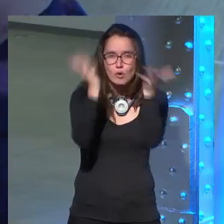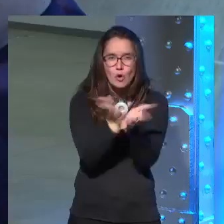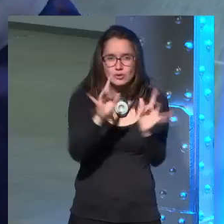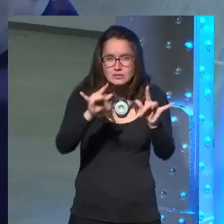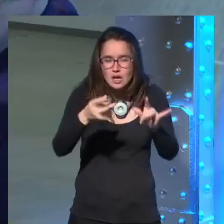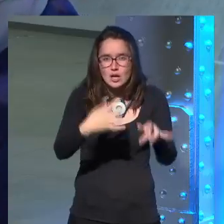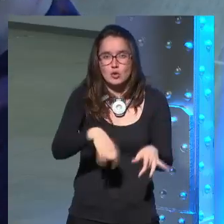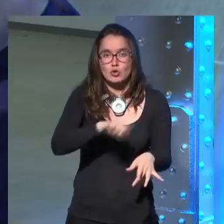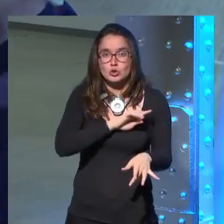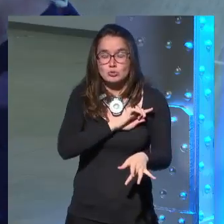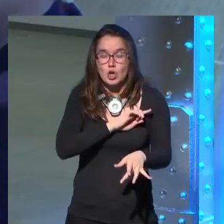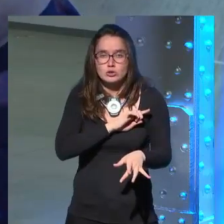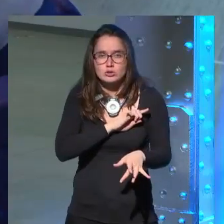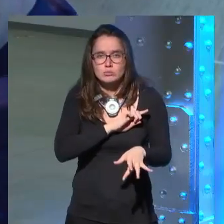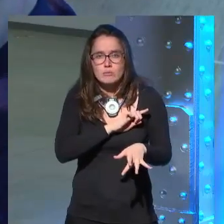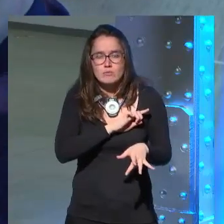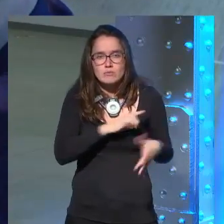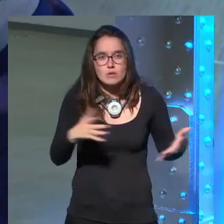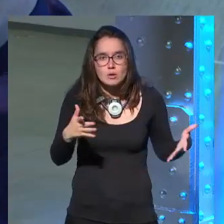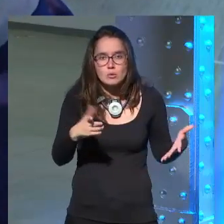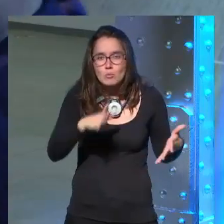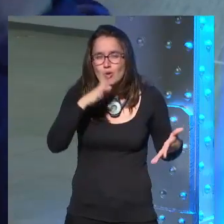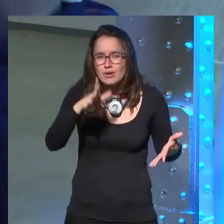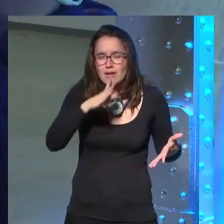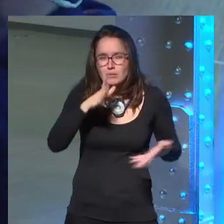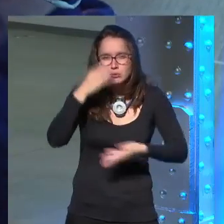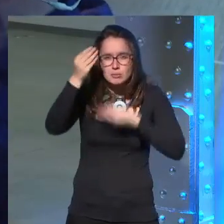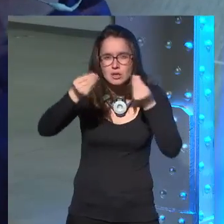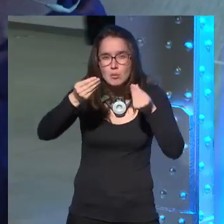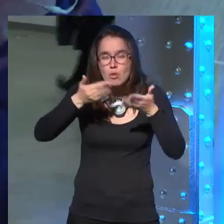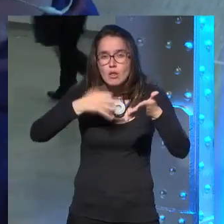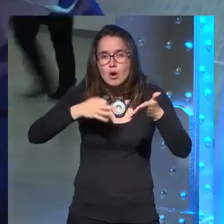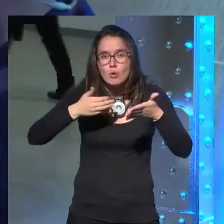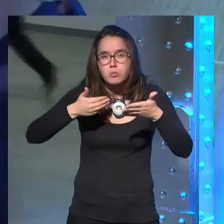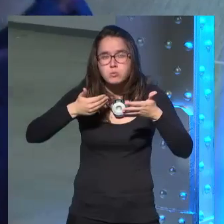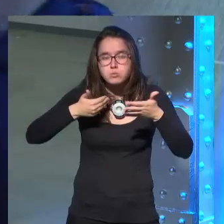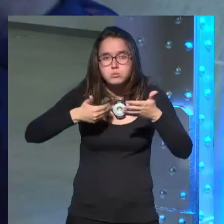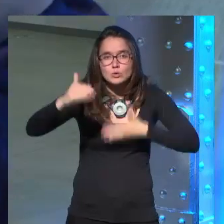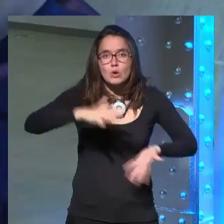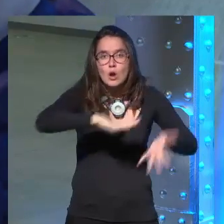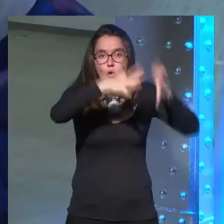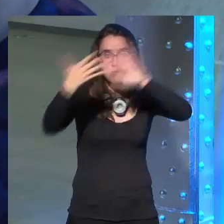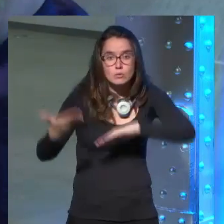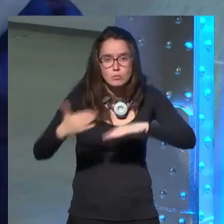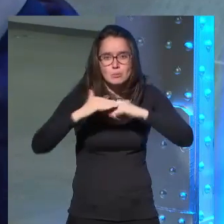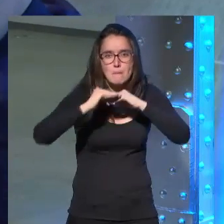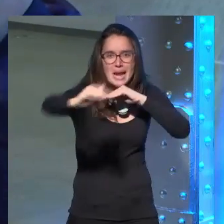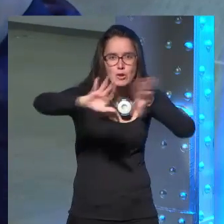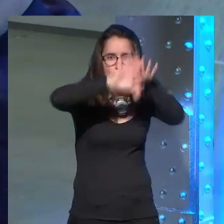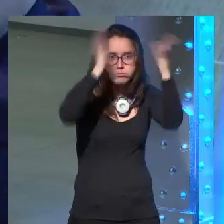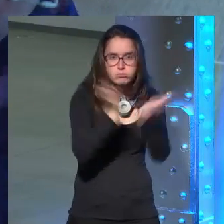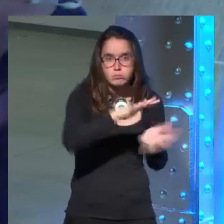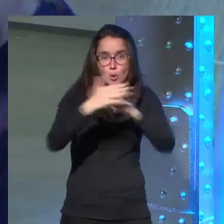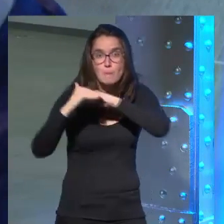point it couldn't have gone flat. We could have been living on a hemisphere. The surface, so suddenly this curved space